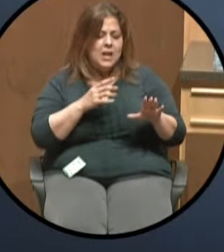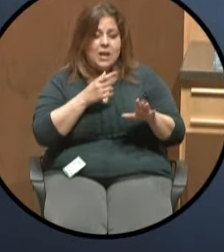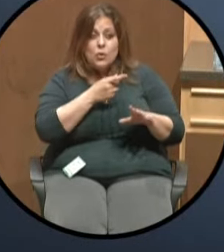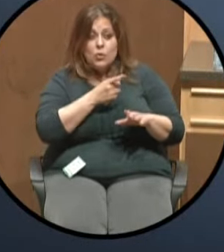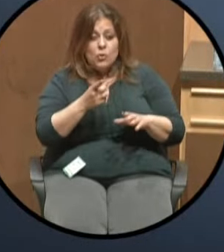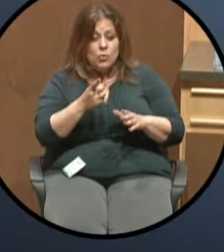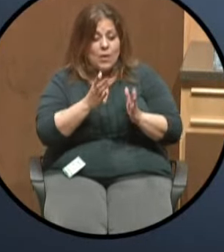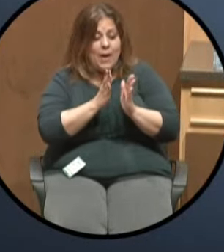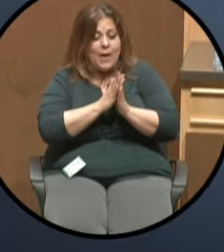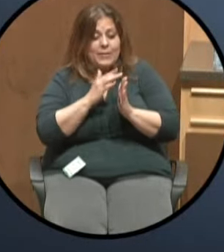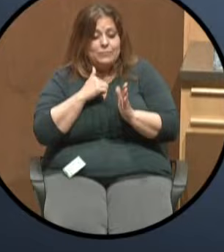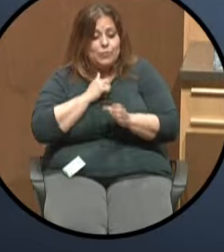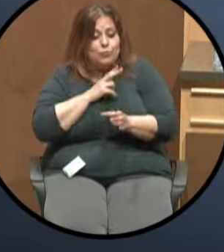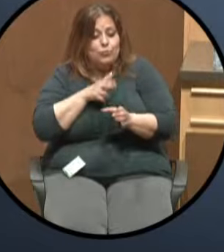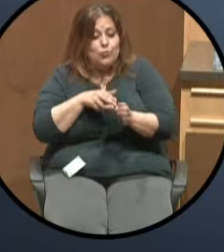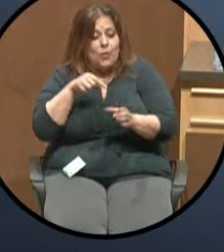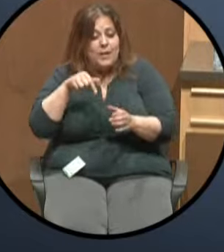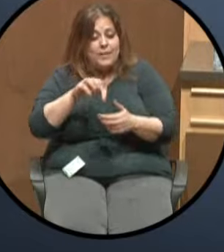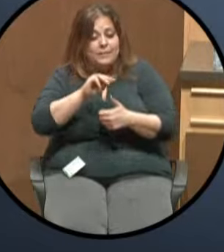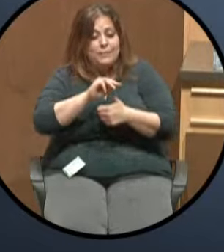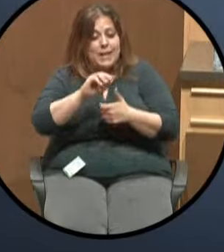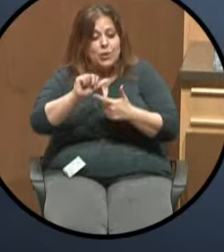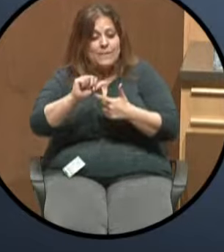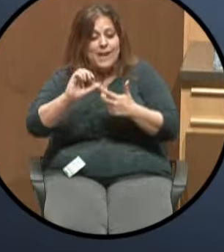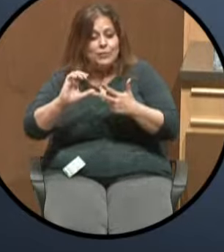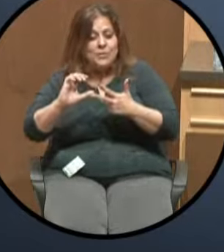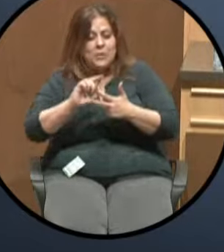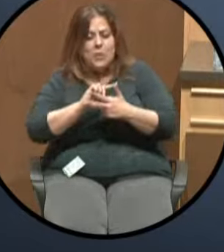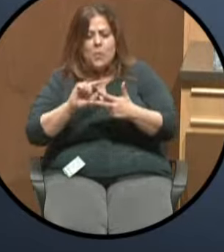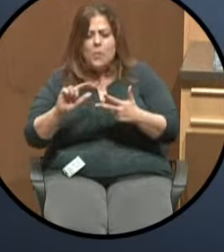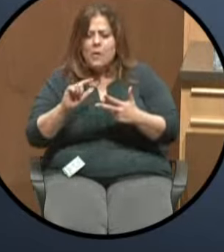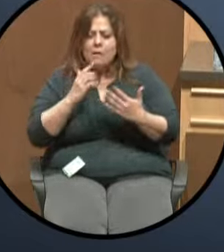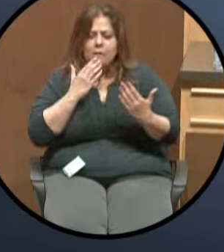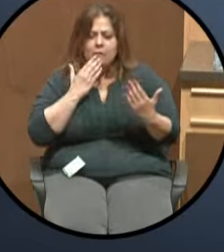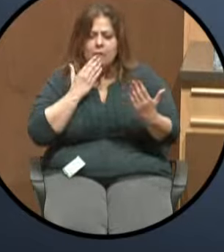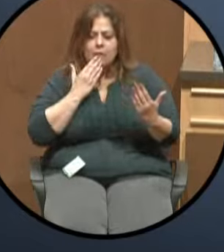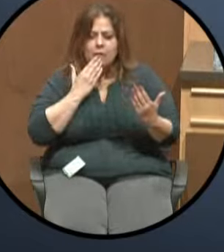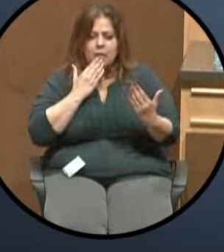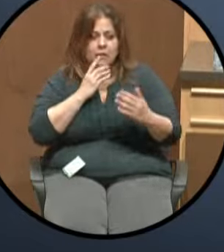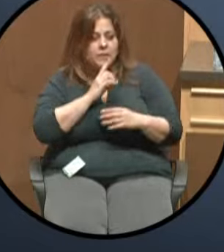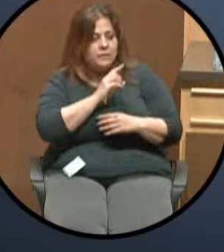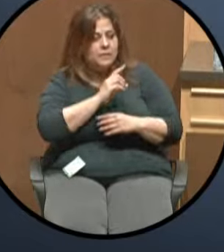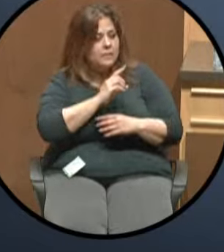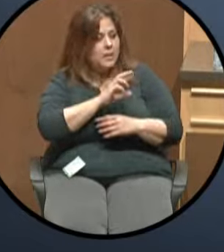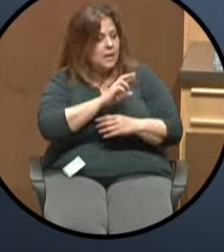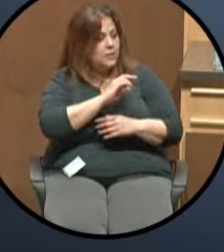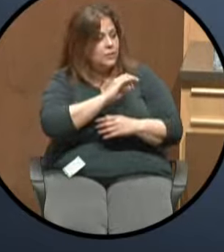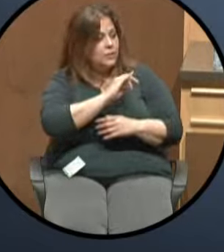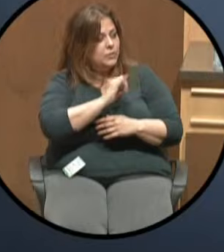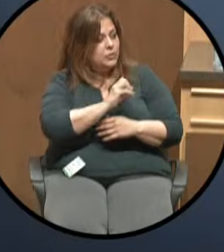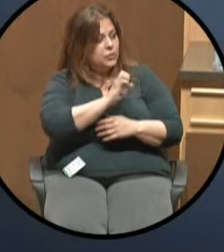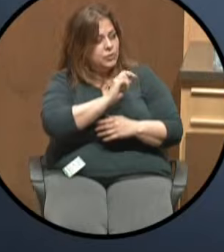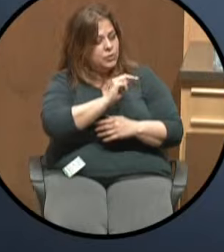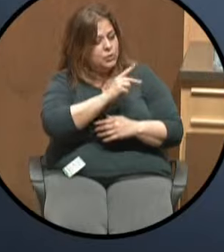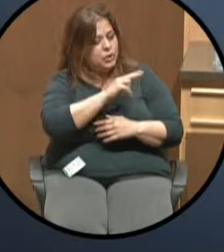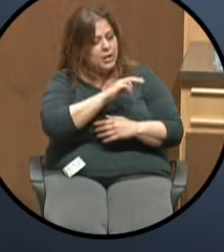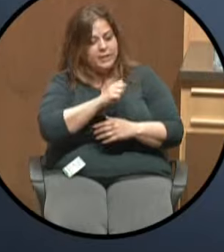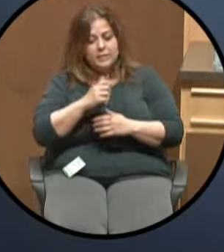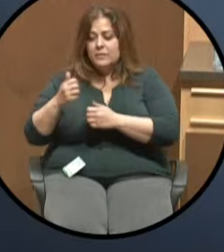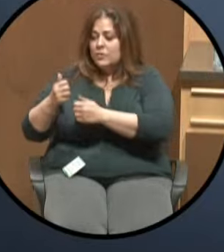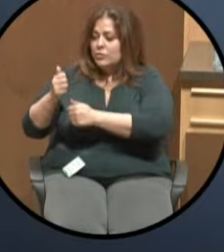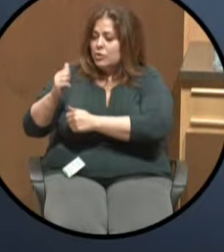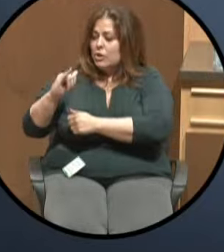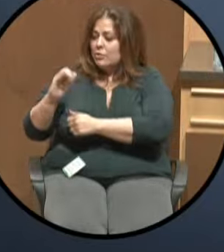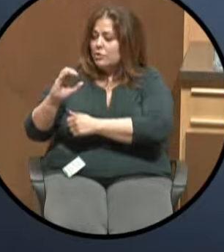to serve on the Medical Advisory Committee. I thank Dr. Jenkins, I thank Chair Jacobs, I